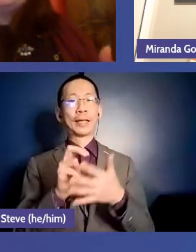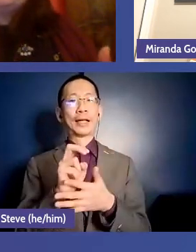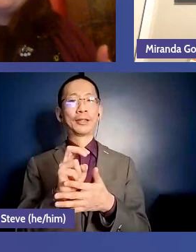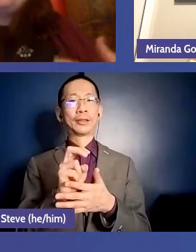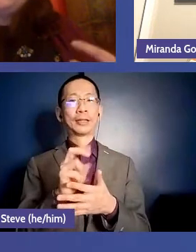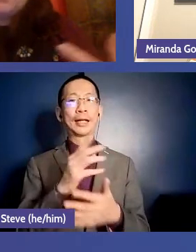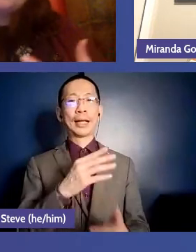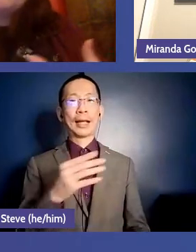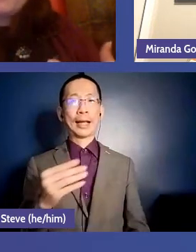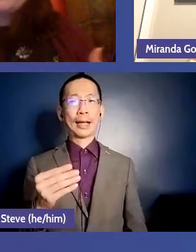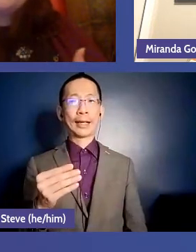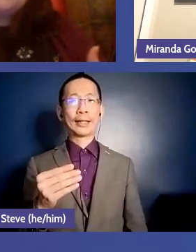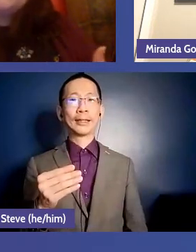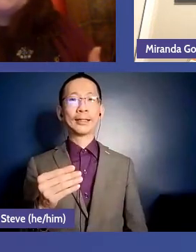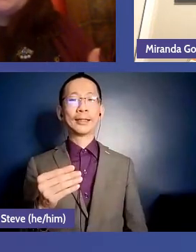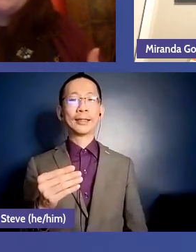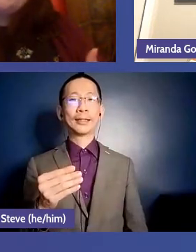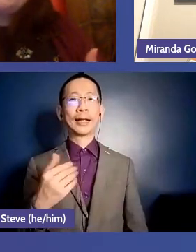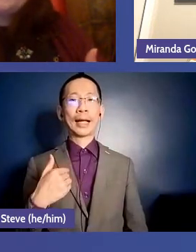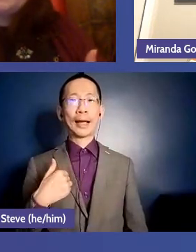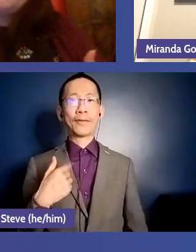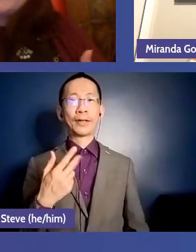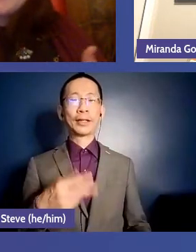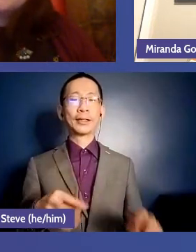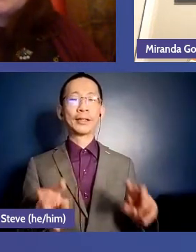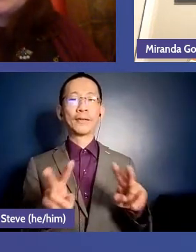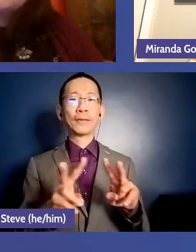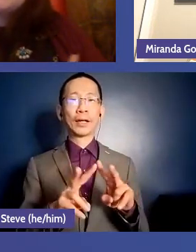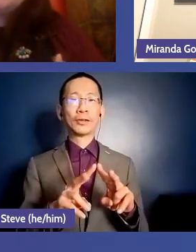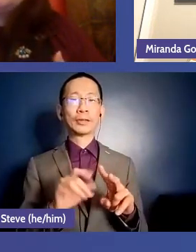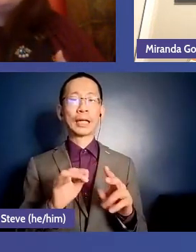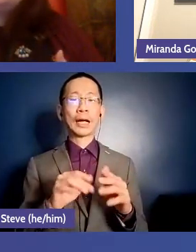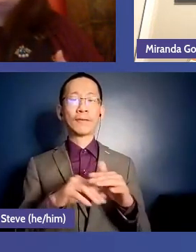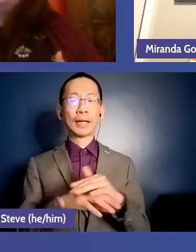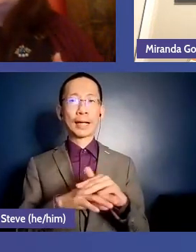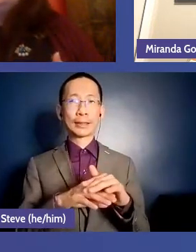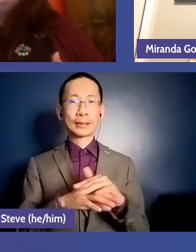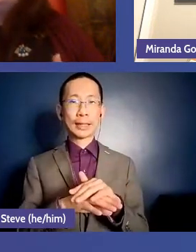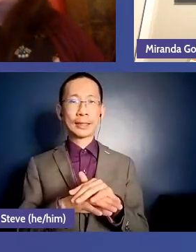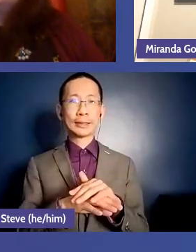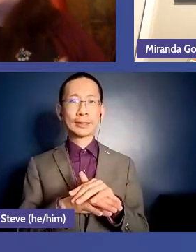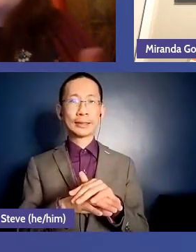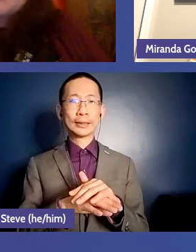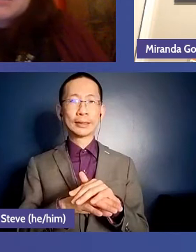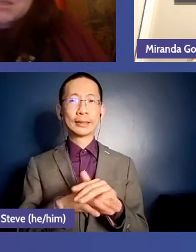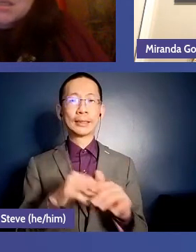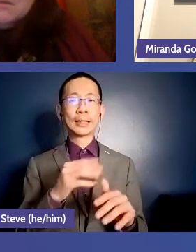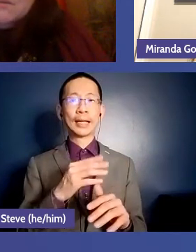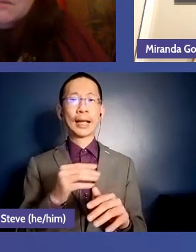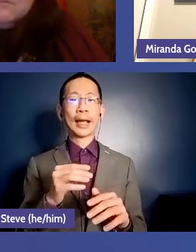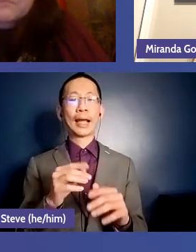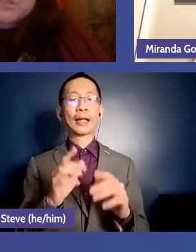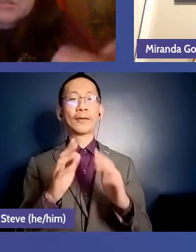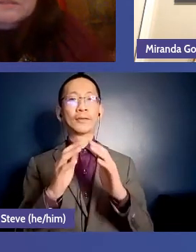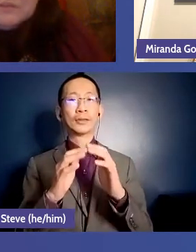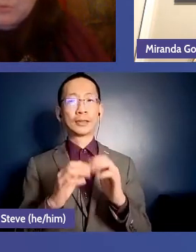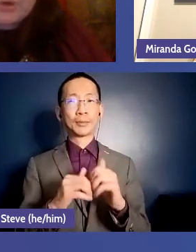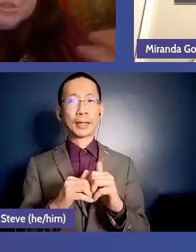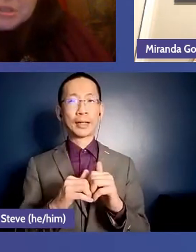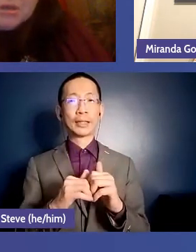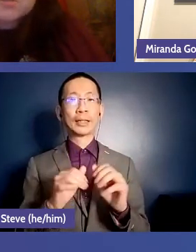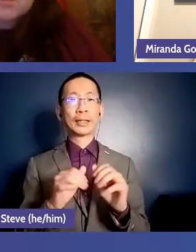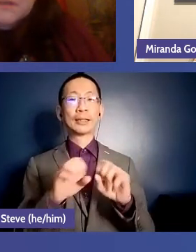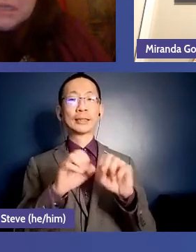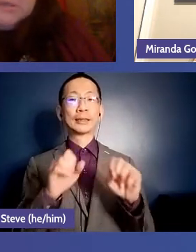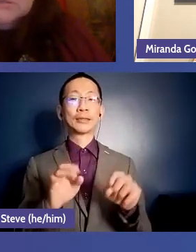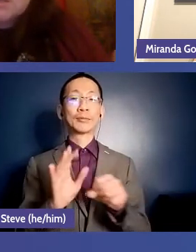know, holding the values of access and of, you know, dismantling the systems of